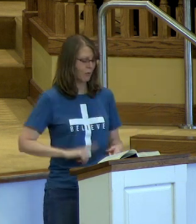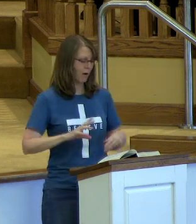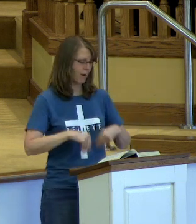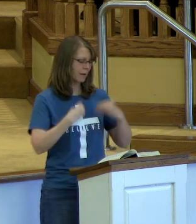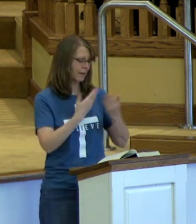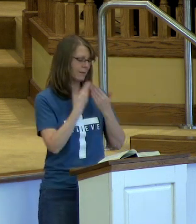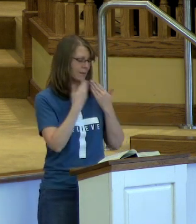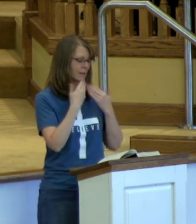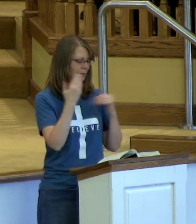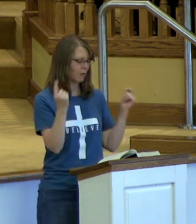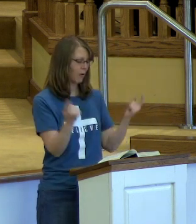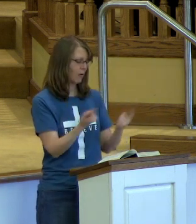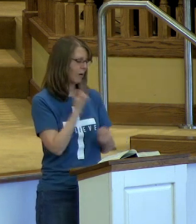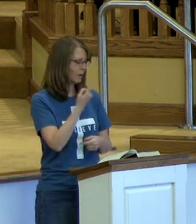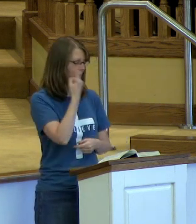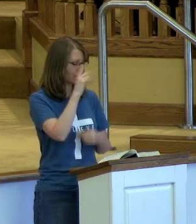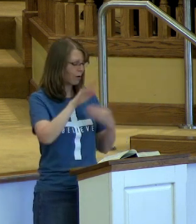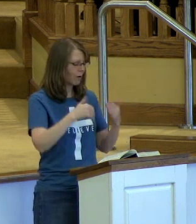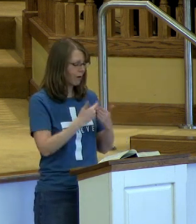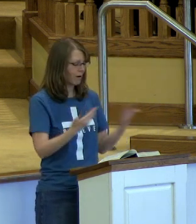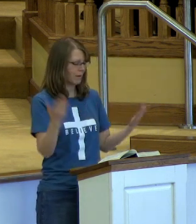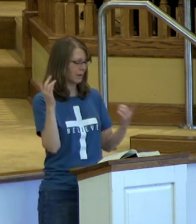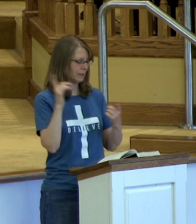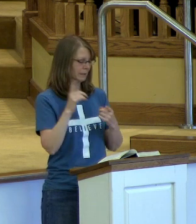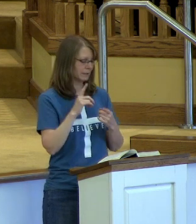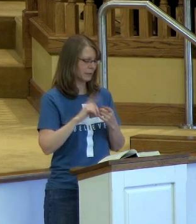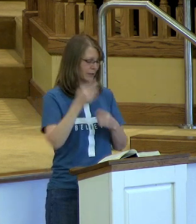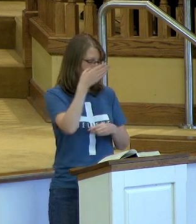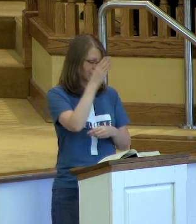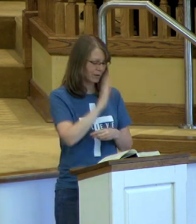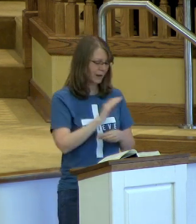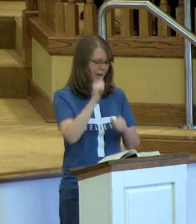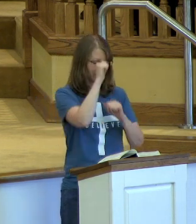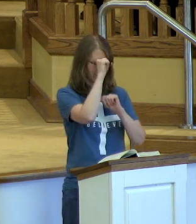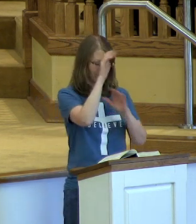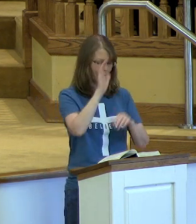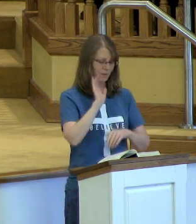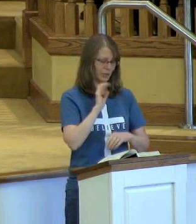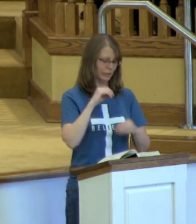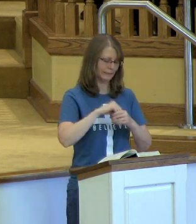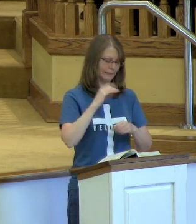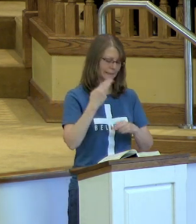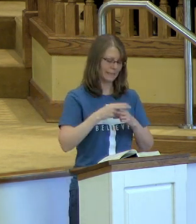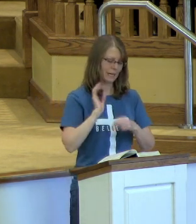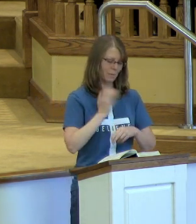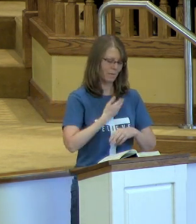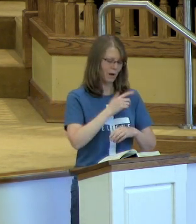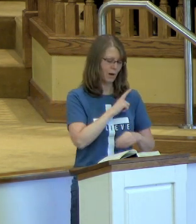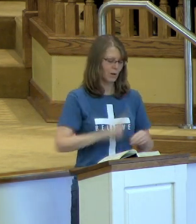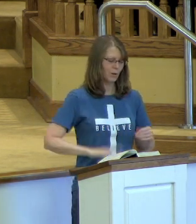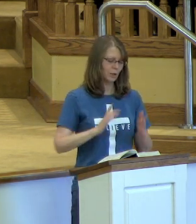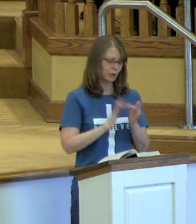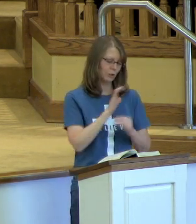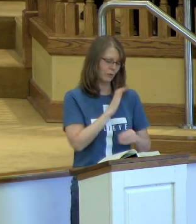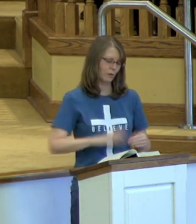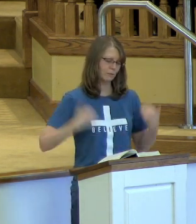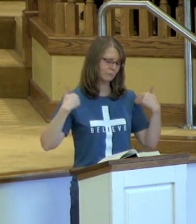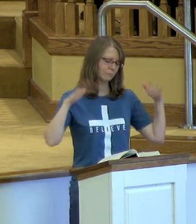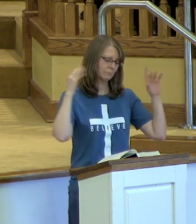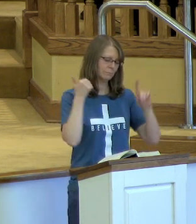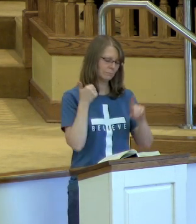for all things unto God, and the Father, in the name of our Lord Jesus Christ, submitting yourselves one to another in the fear of